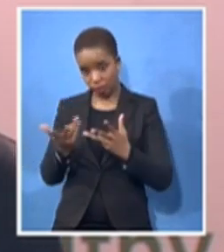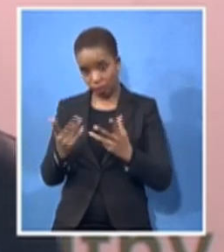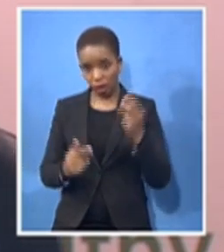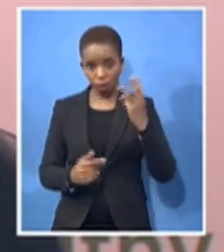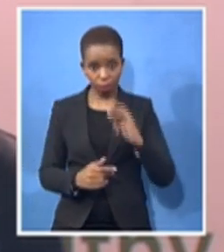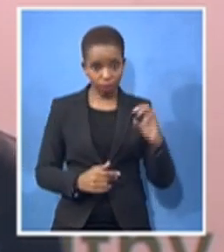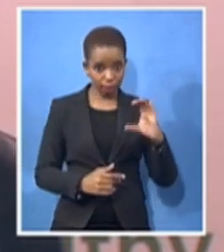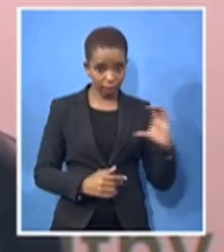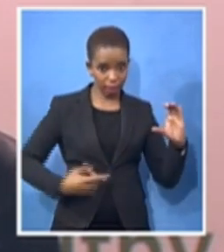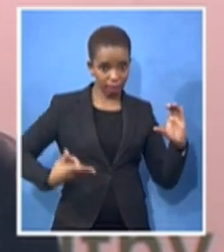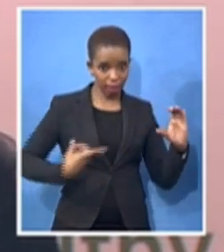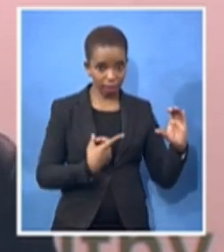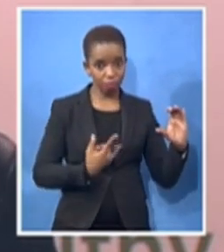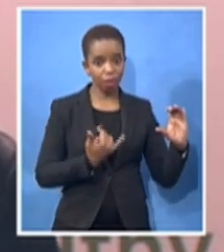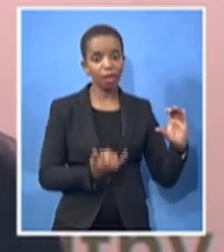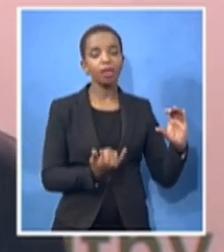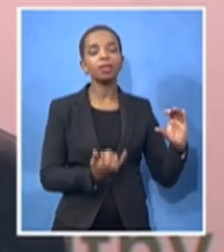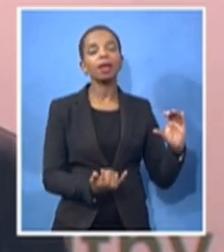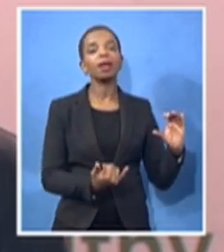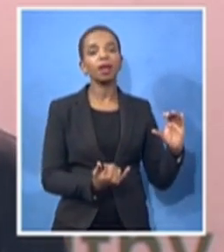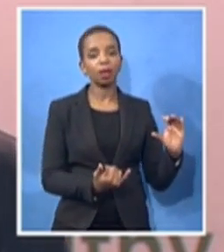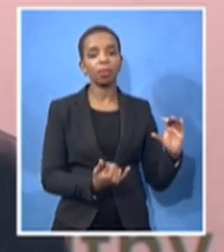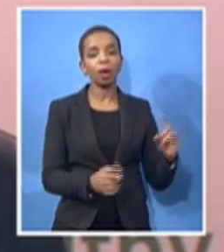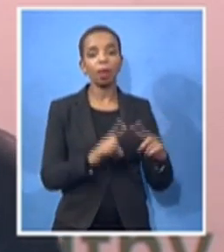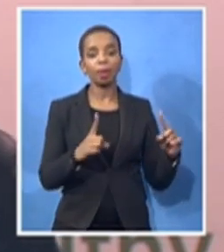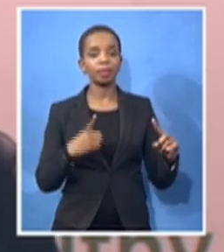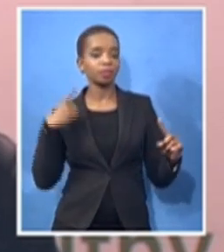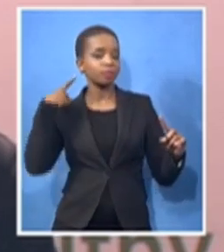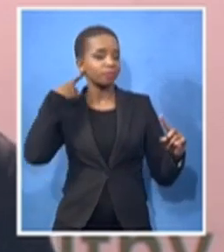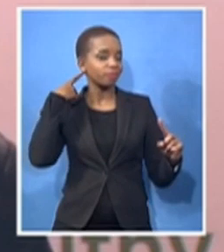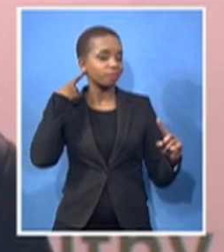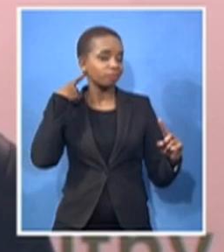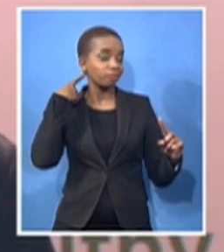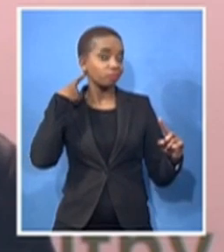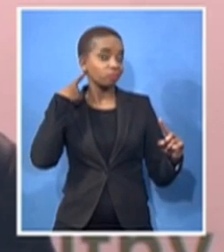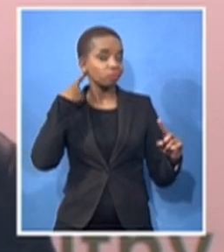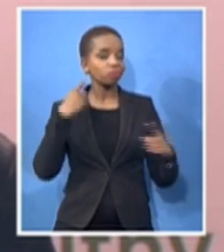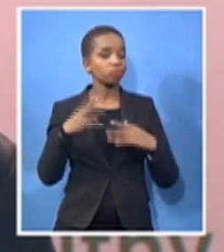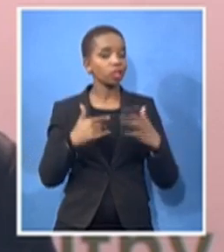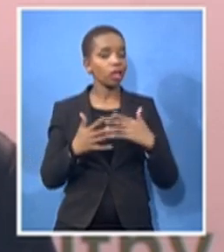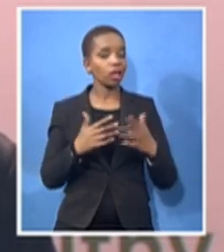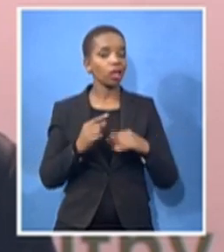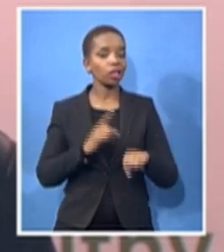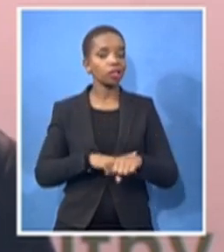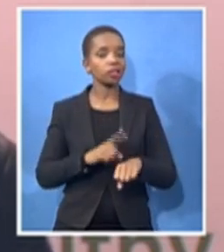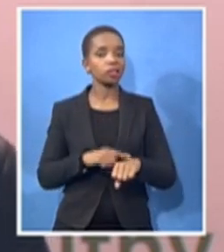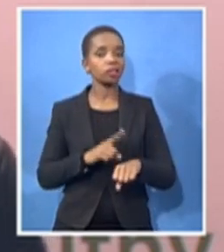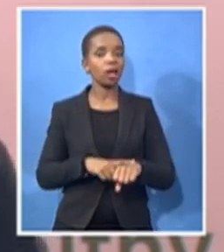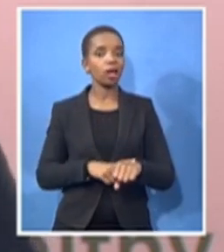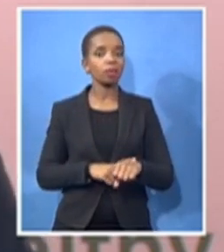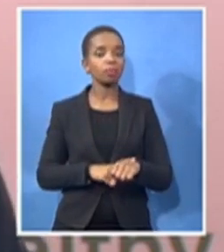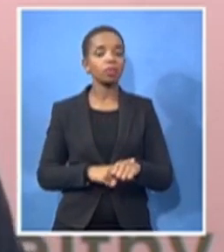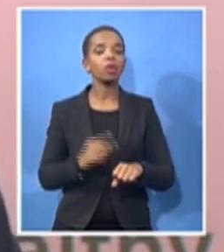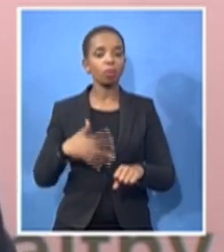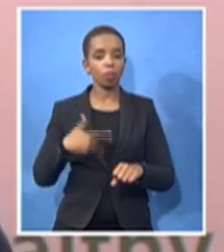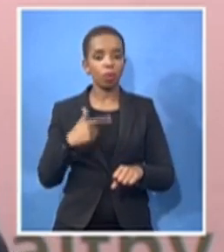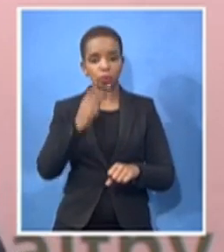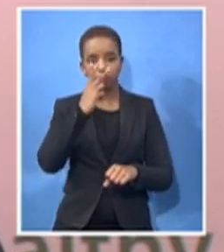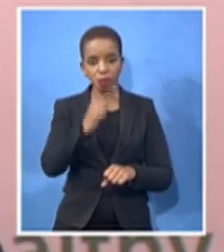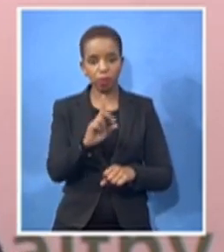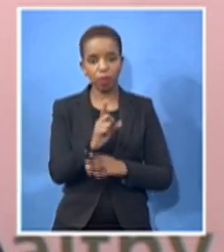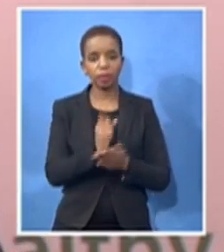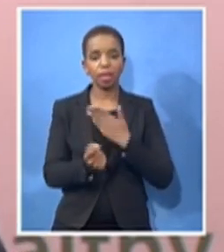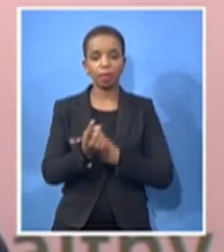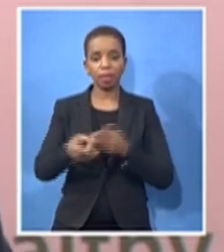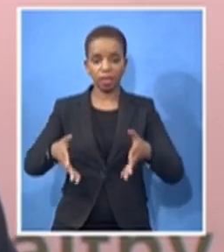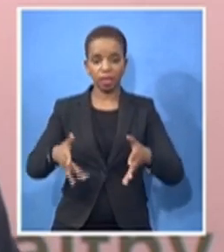back of the mind every time we worry and we want to see what's happening in Gauteng. And we can count on us to